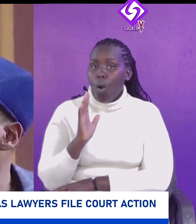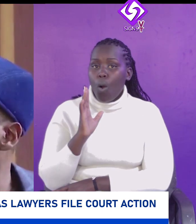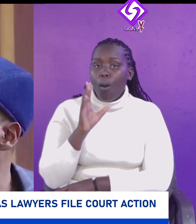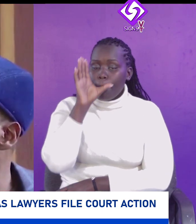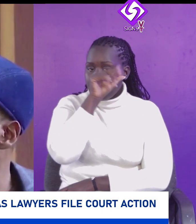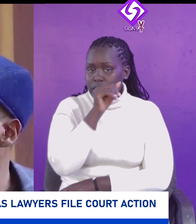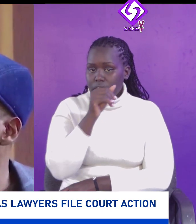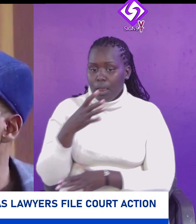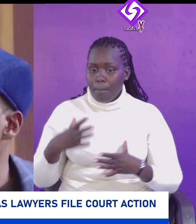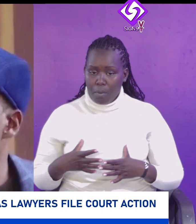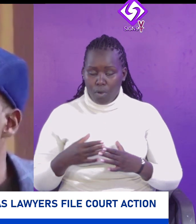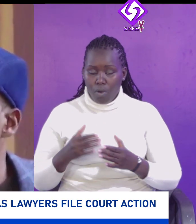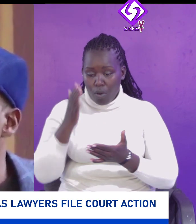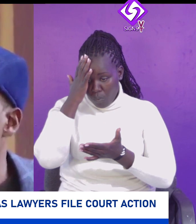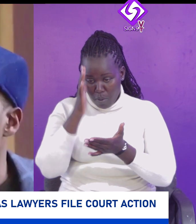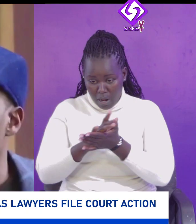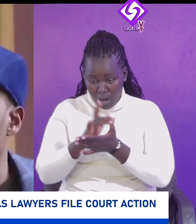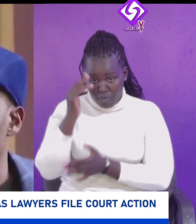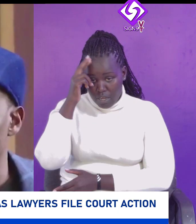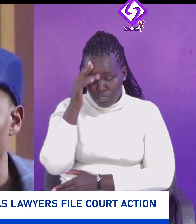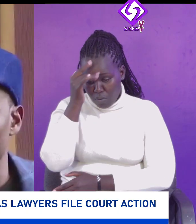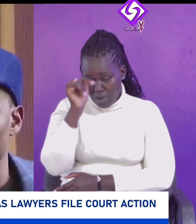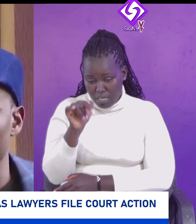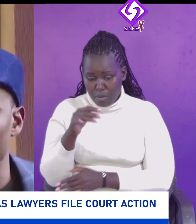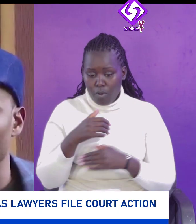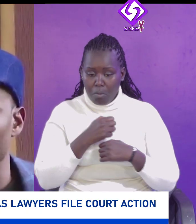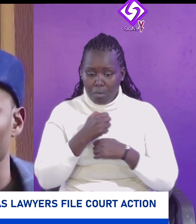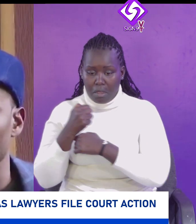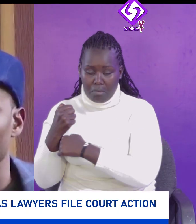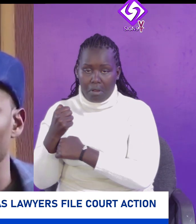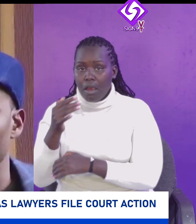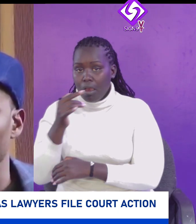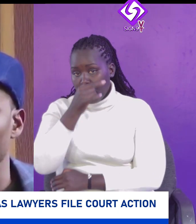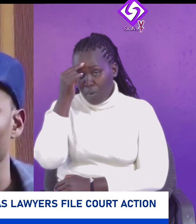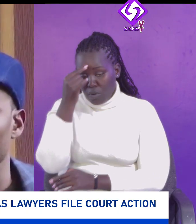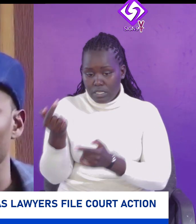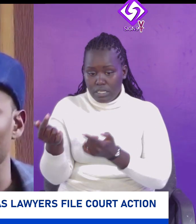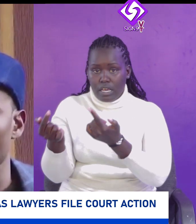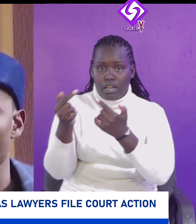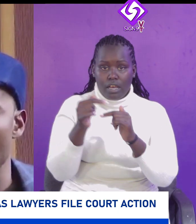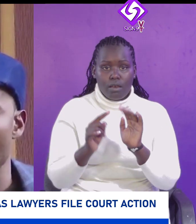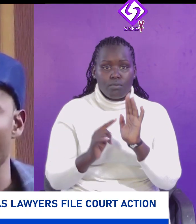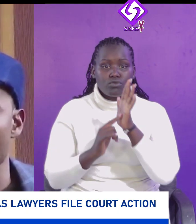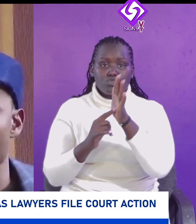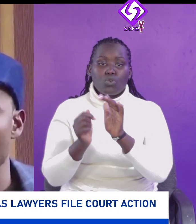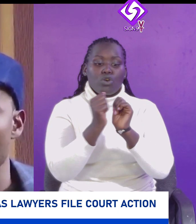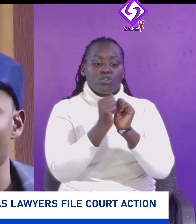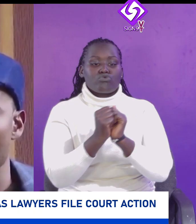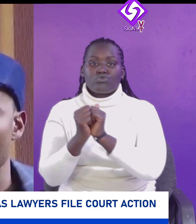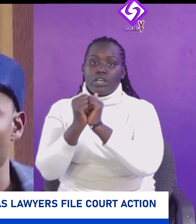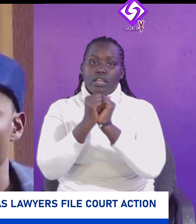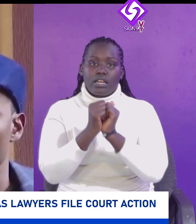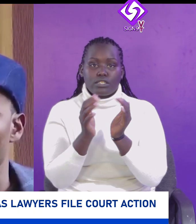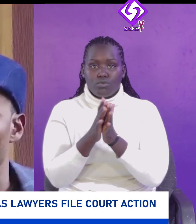the reason as why these people were abducted and kidnapped is because they had come to show solidarity with one of the